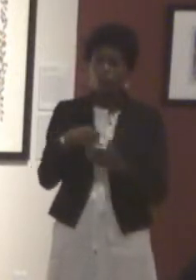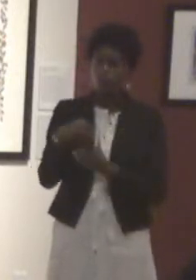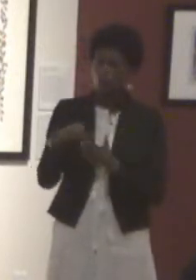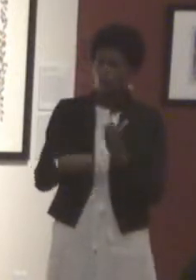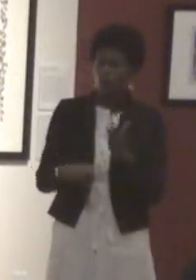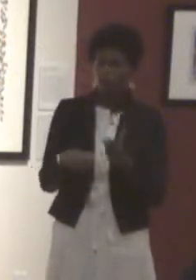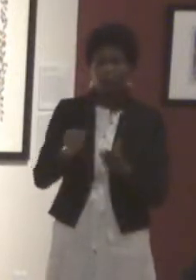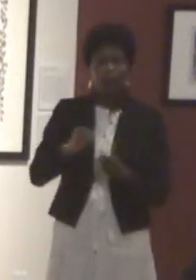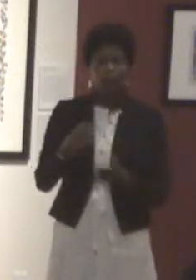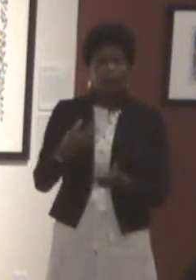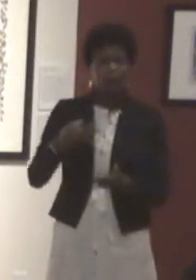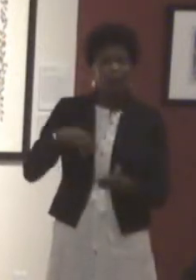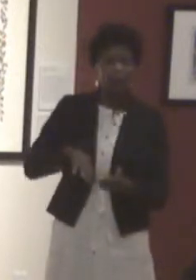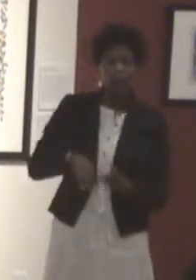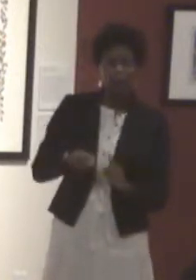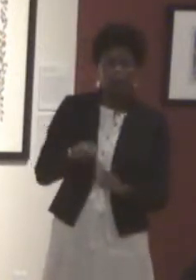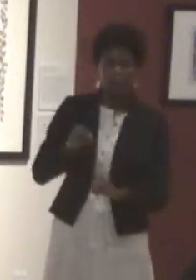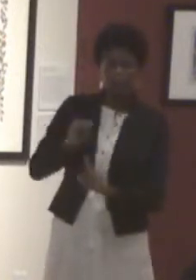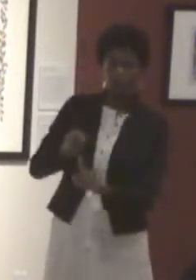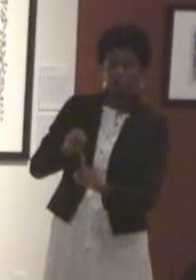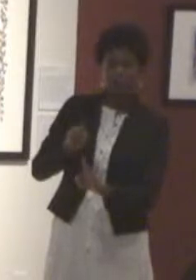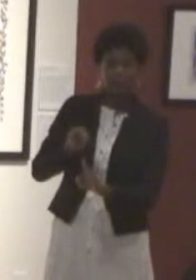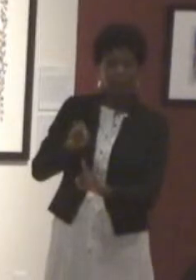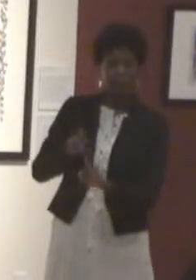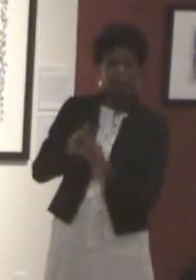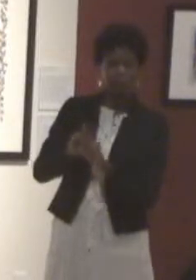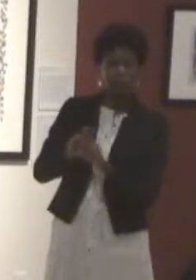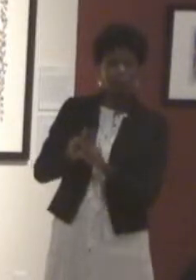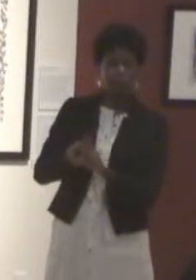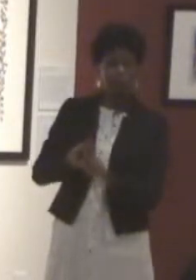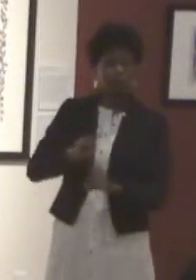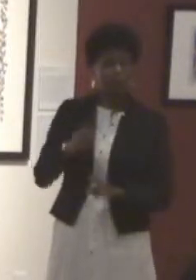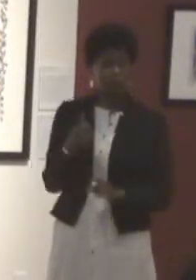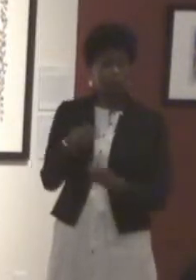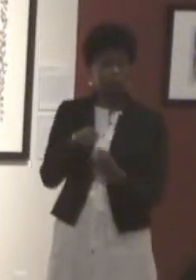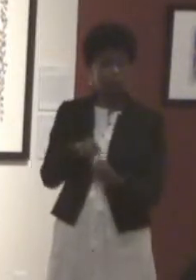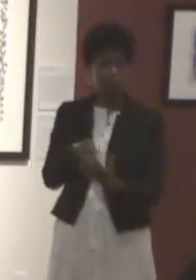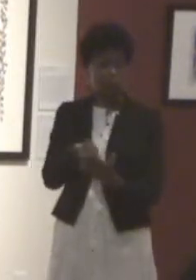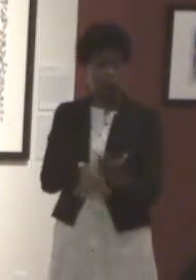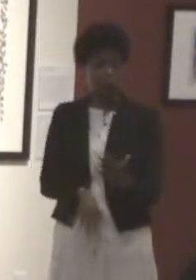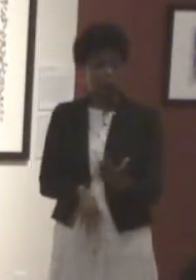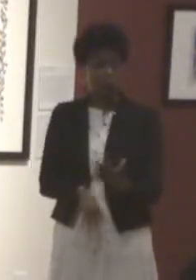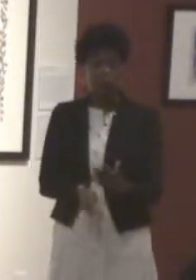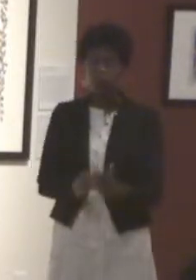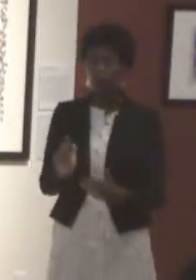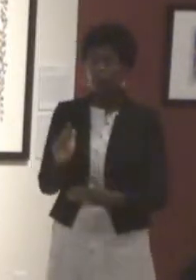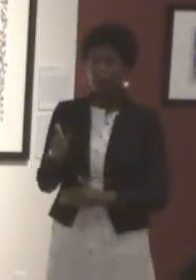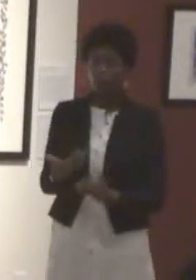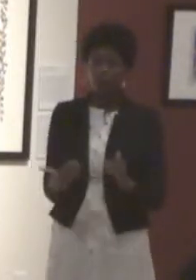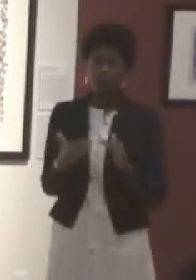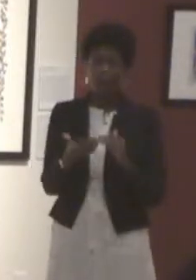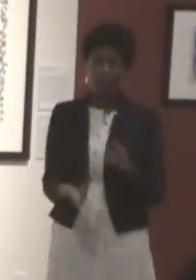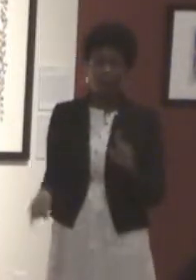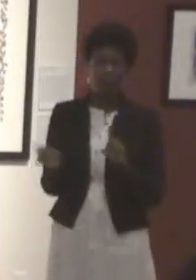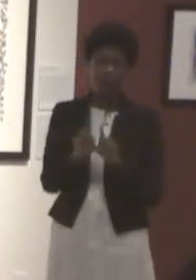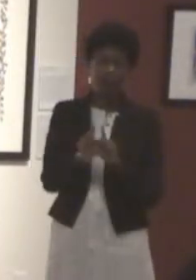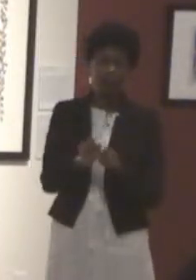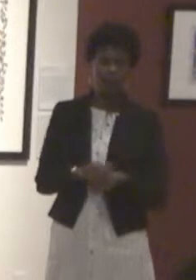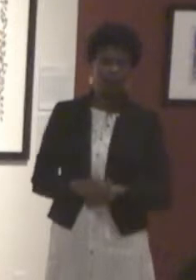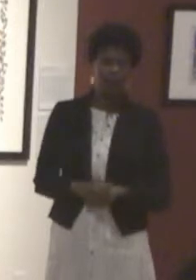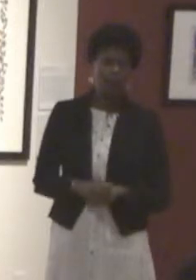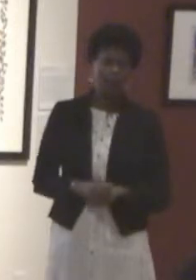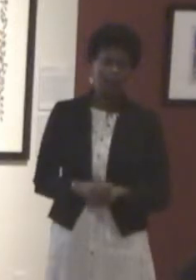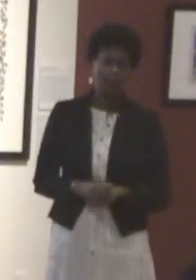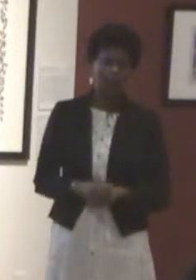who also benefited from David's mentorship, first as a student and later as a colleague.